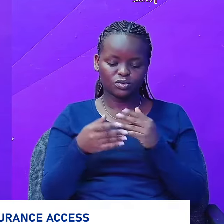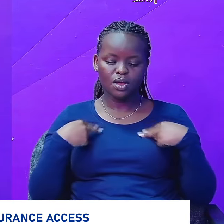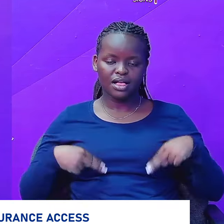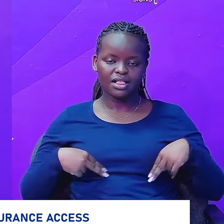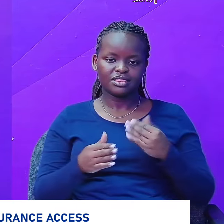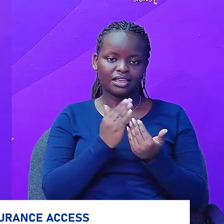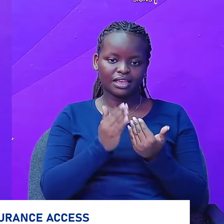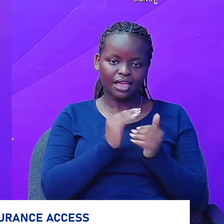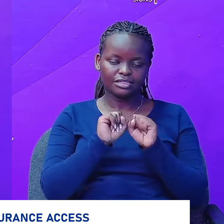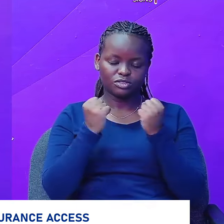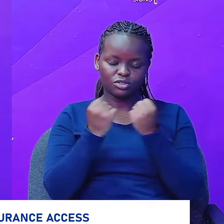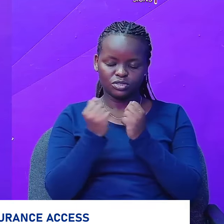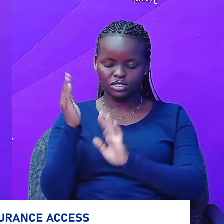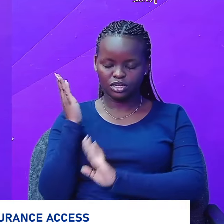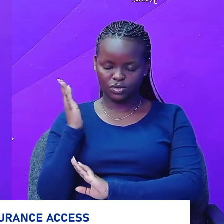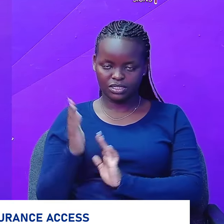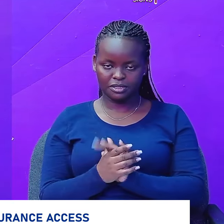social security.